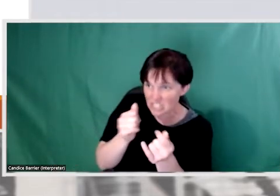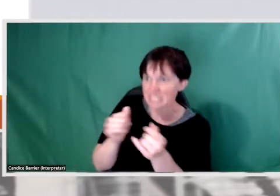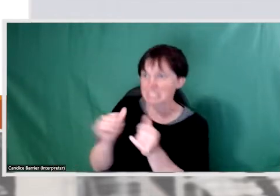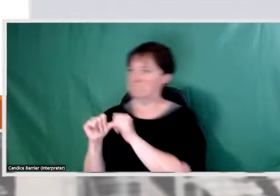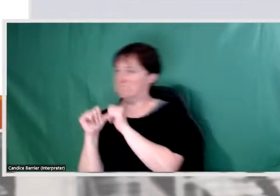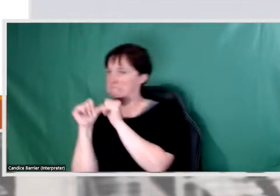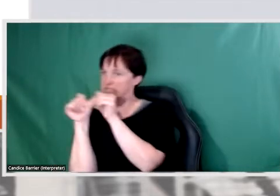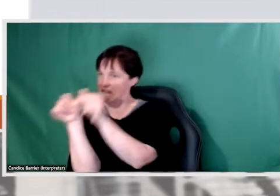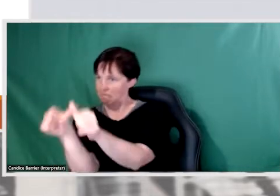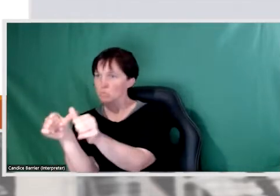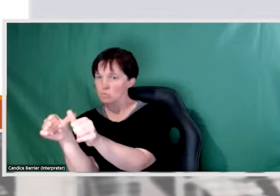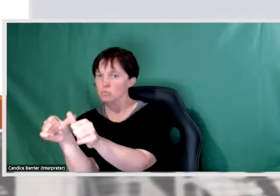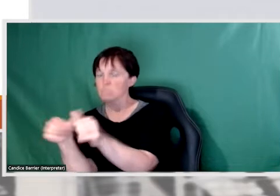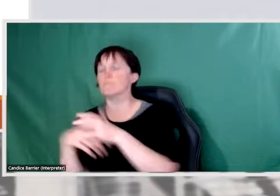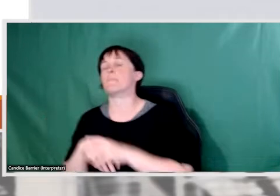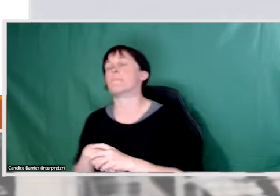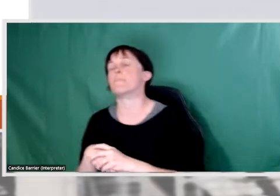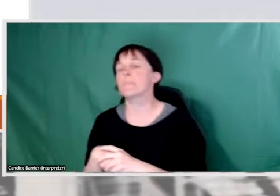to complying with